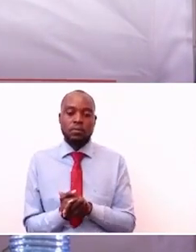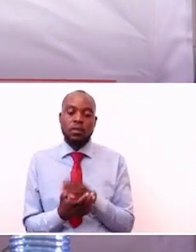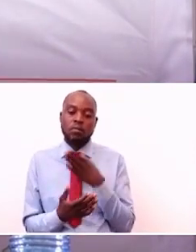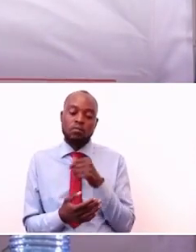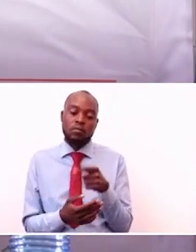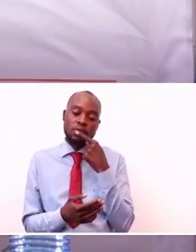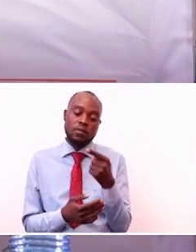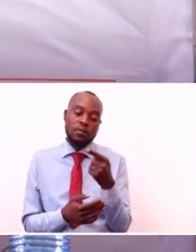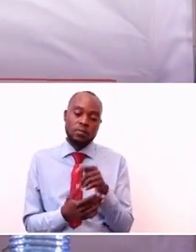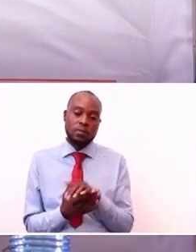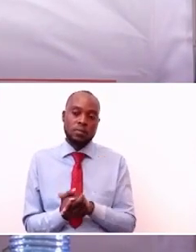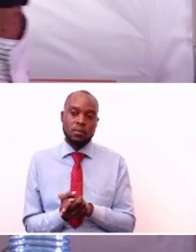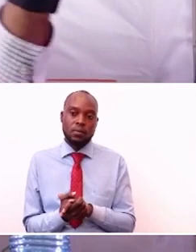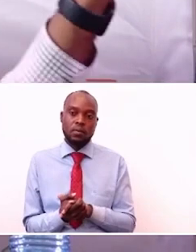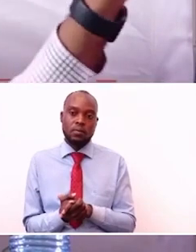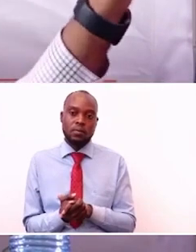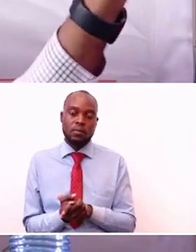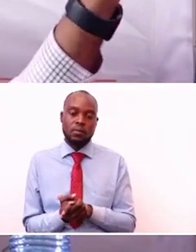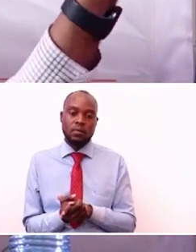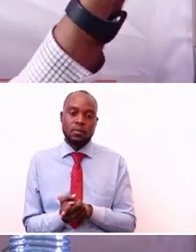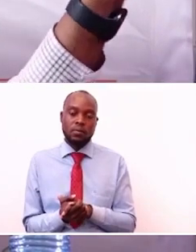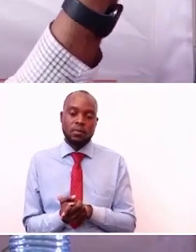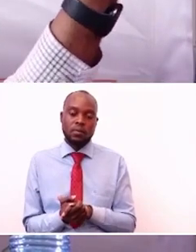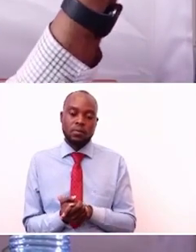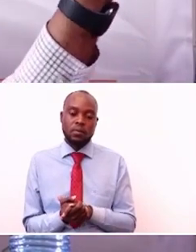about the